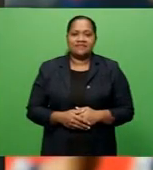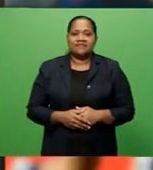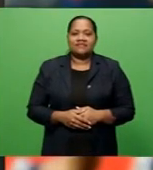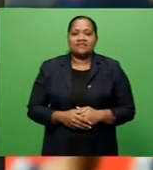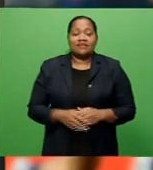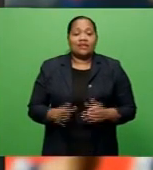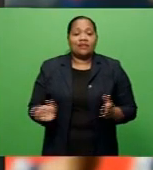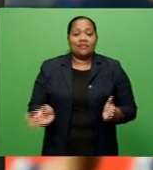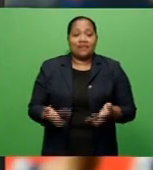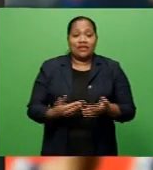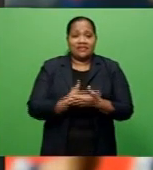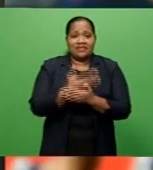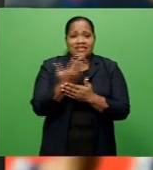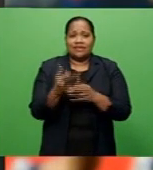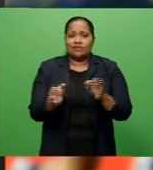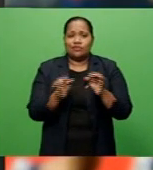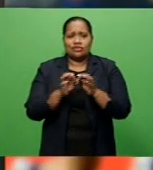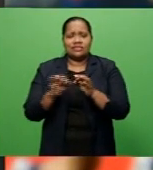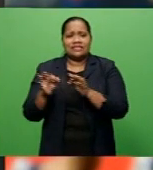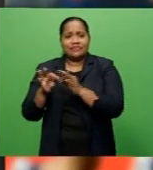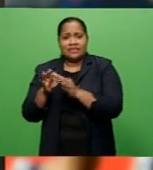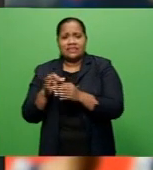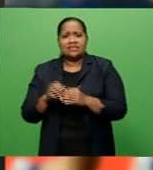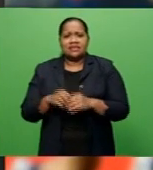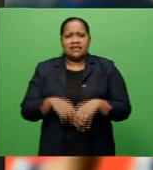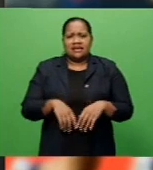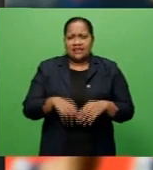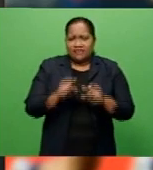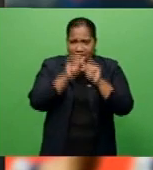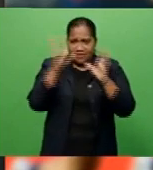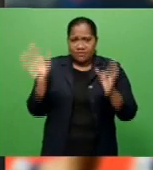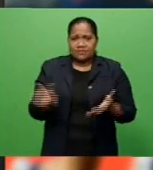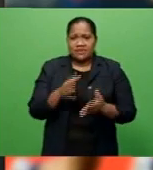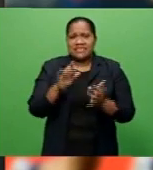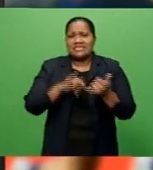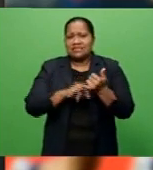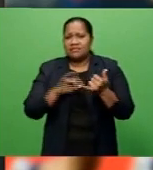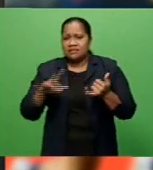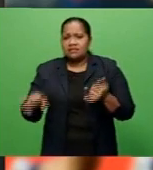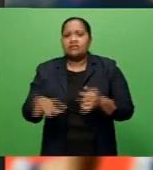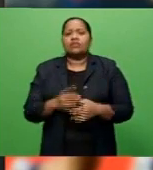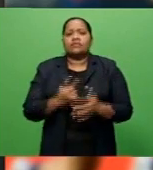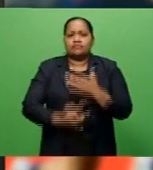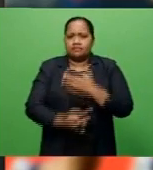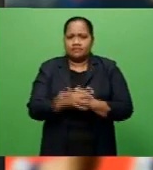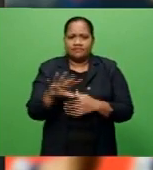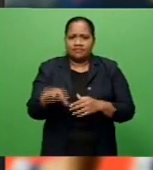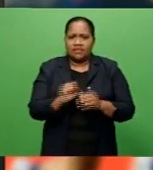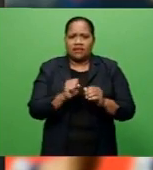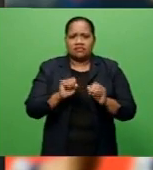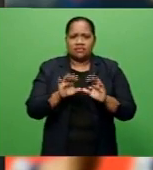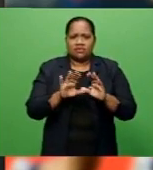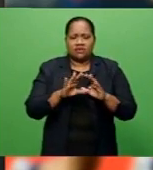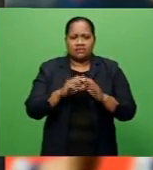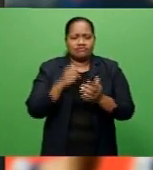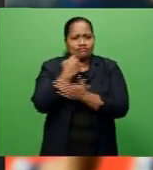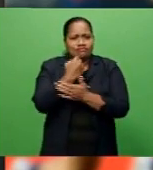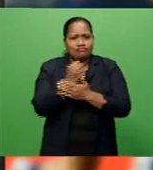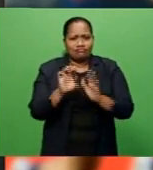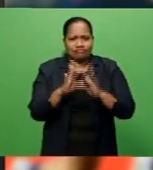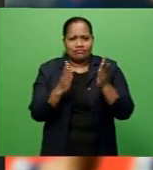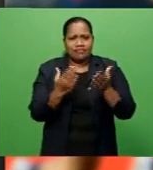In play of the day, Bristol Bears star Semir Ranranra has taken the rugby world by storm once again after scoring a